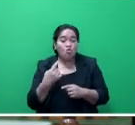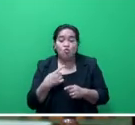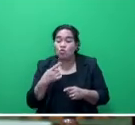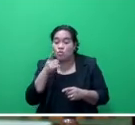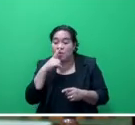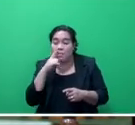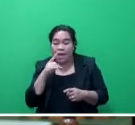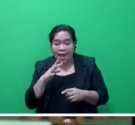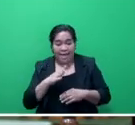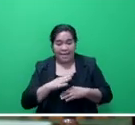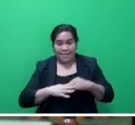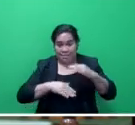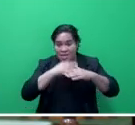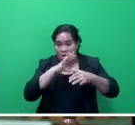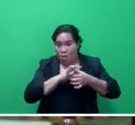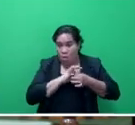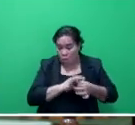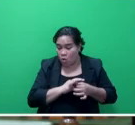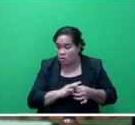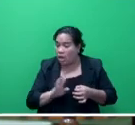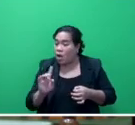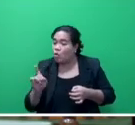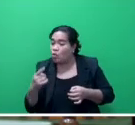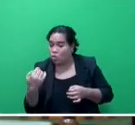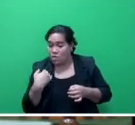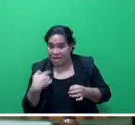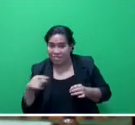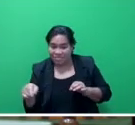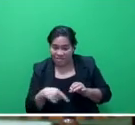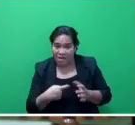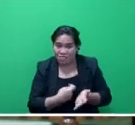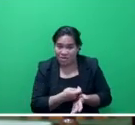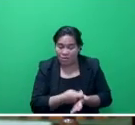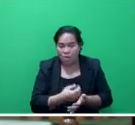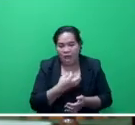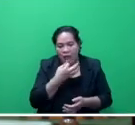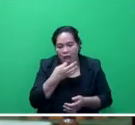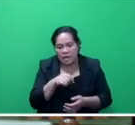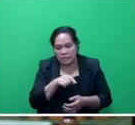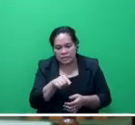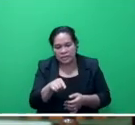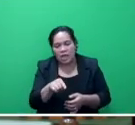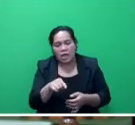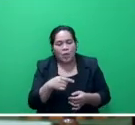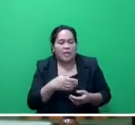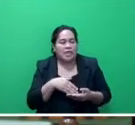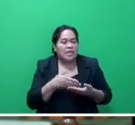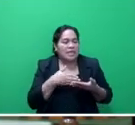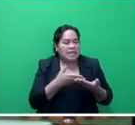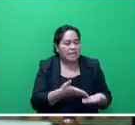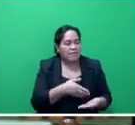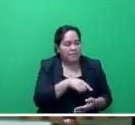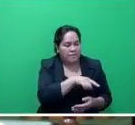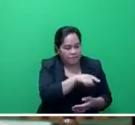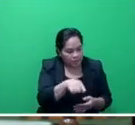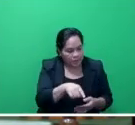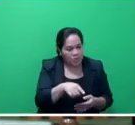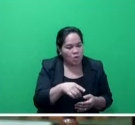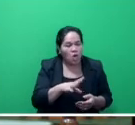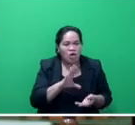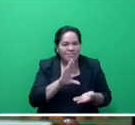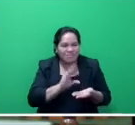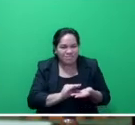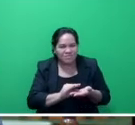not choose to rent from you in the future. Your compassion through this crisis will always be remembered. Just the same, if you